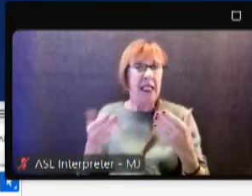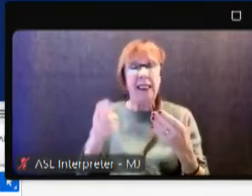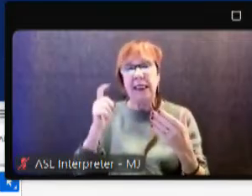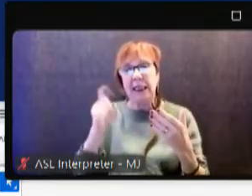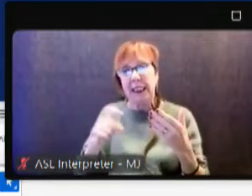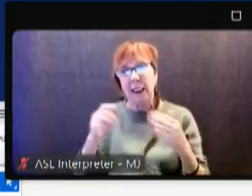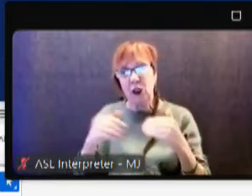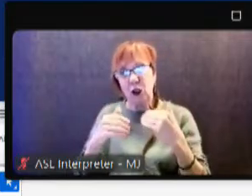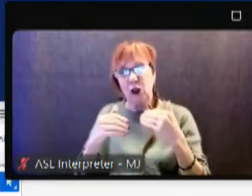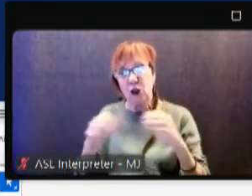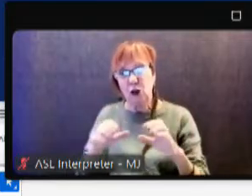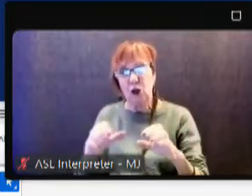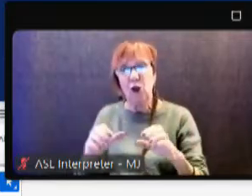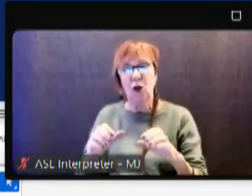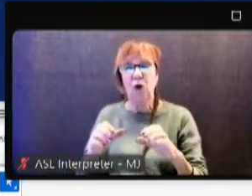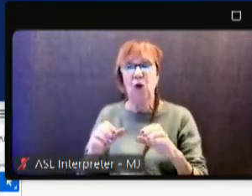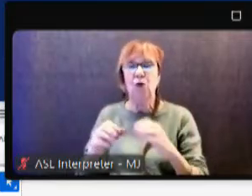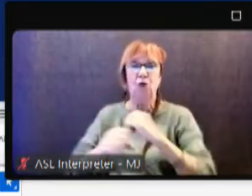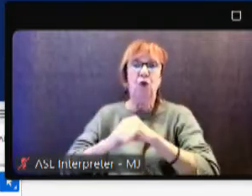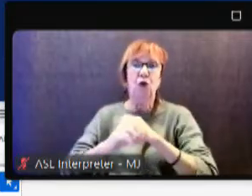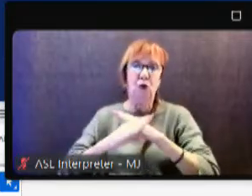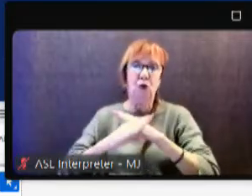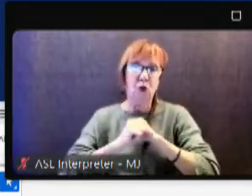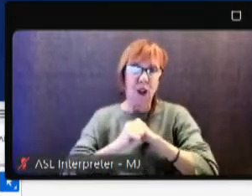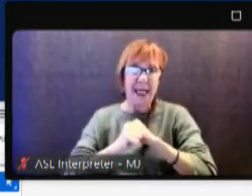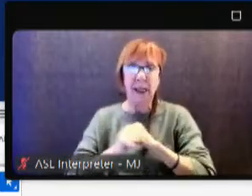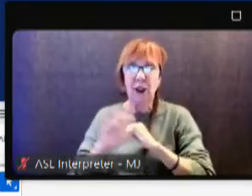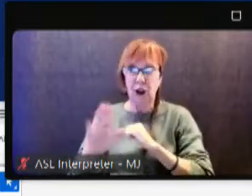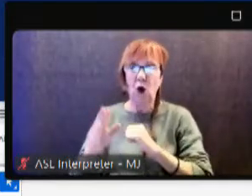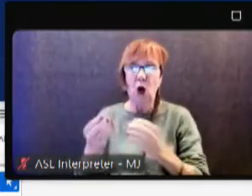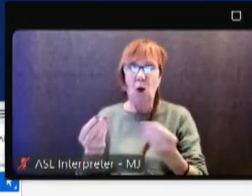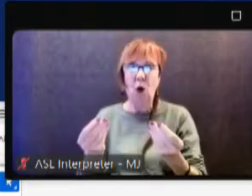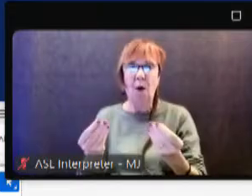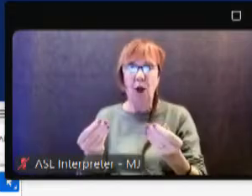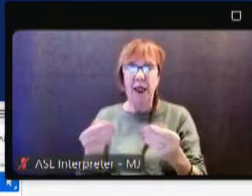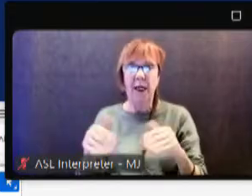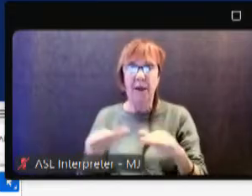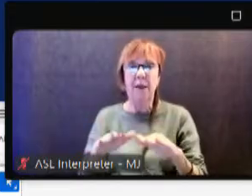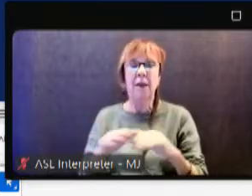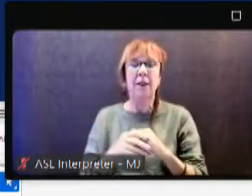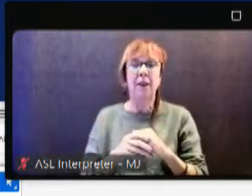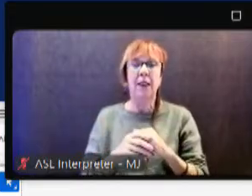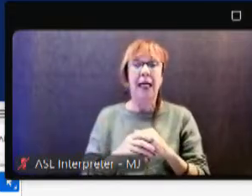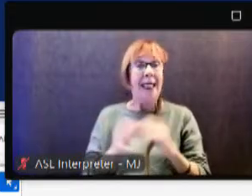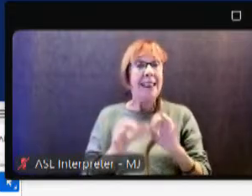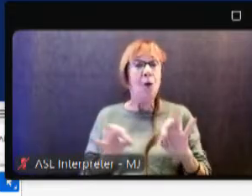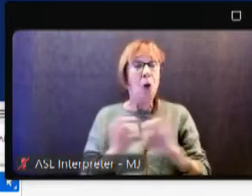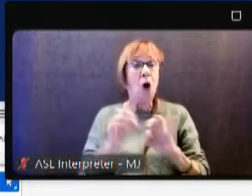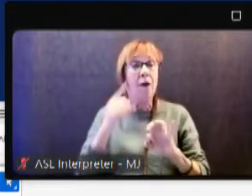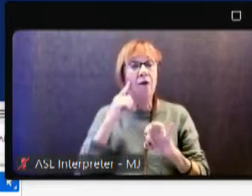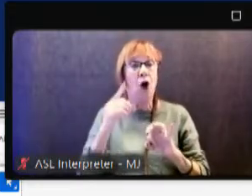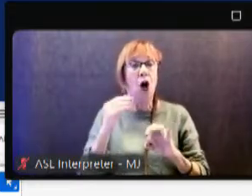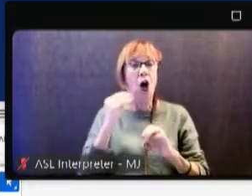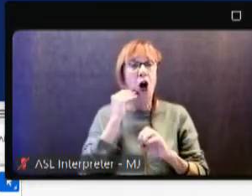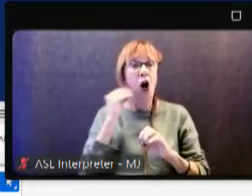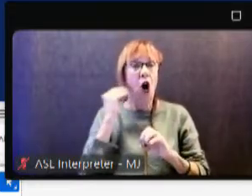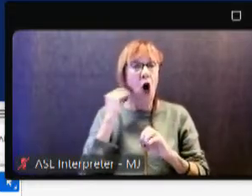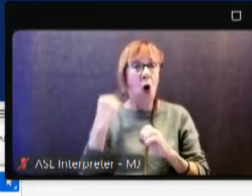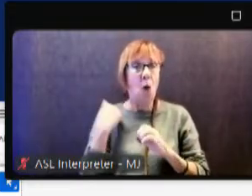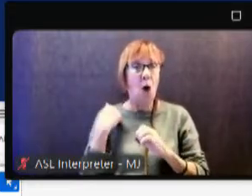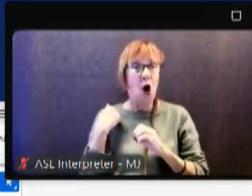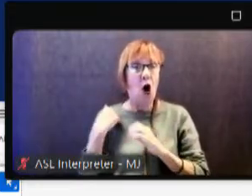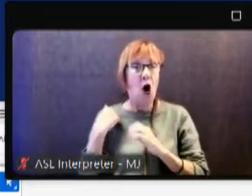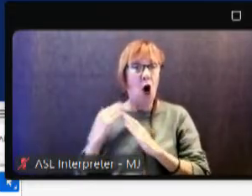if damage was happening. It's important for homeowners who may have been unsure on how the